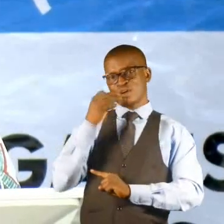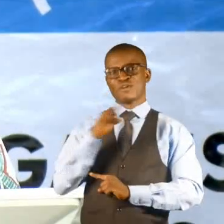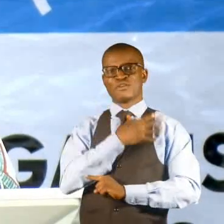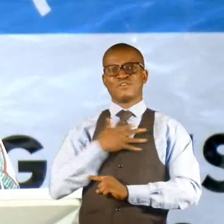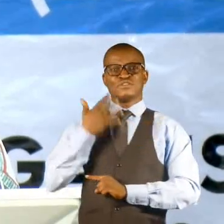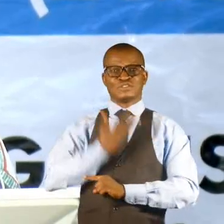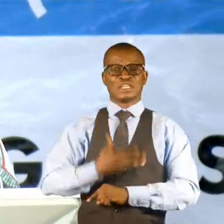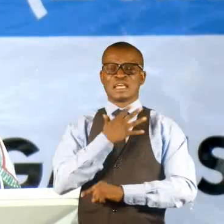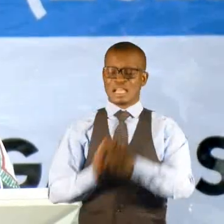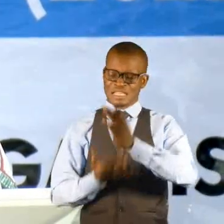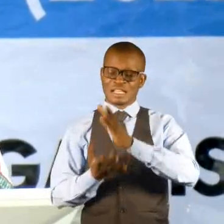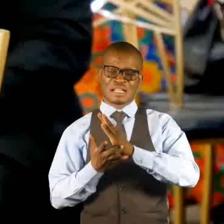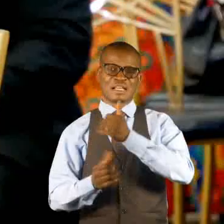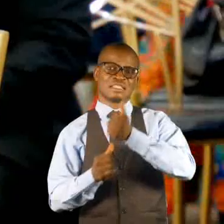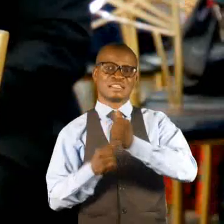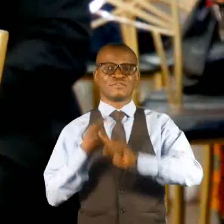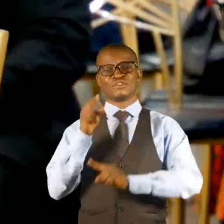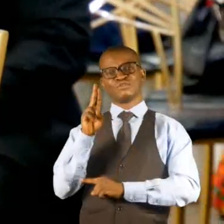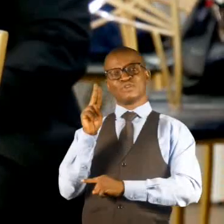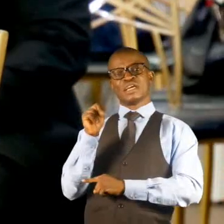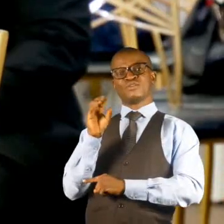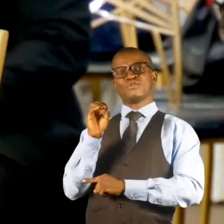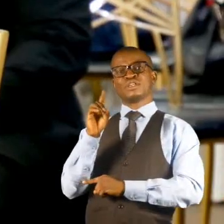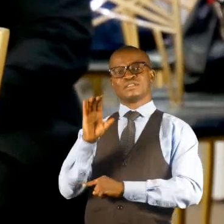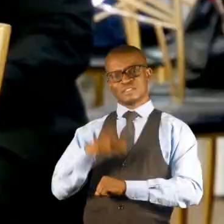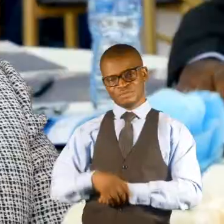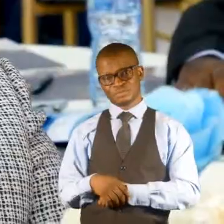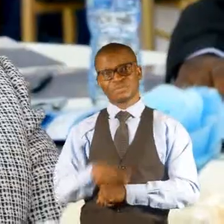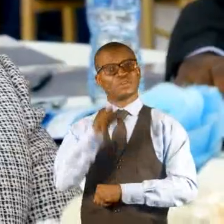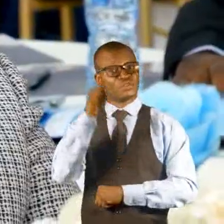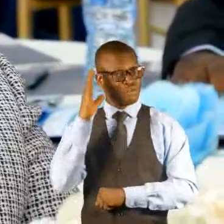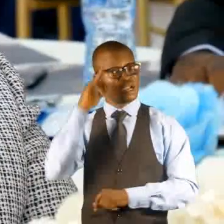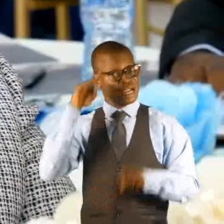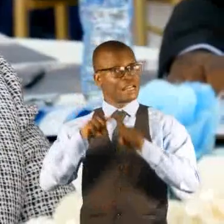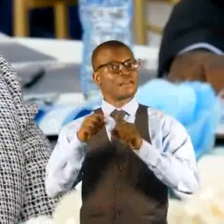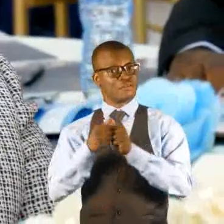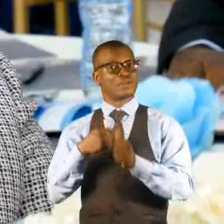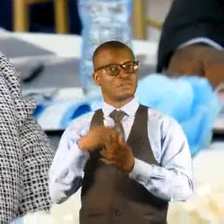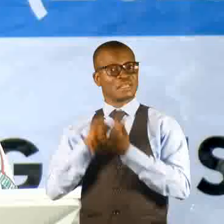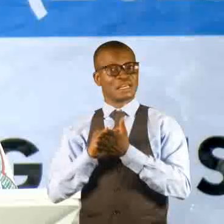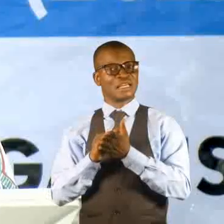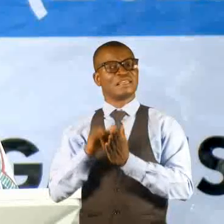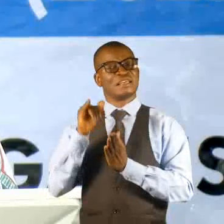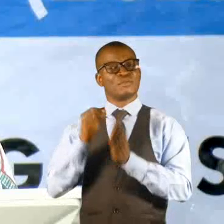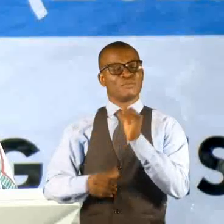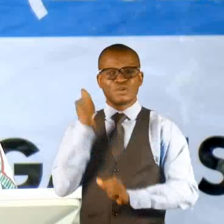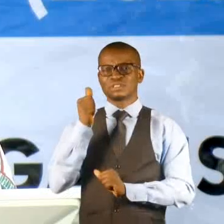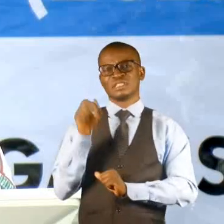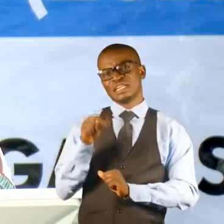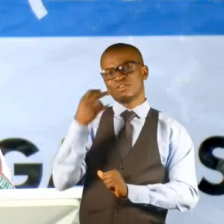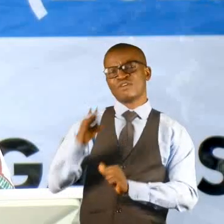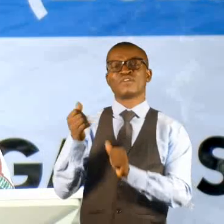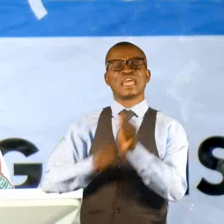government of Switzerland and technical assistance from UNODC. You will agree with me that the most assertive